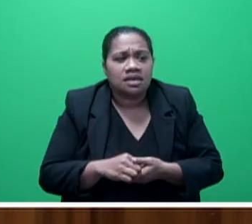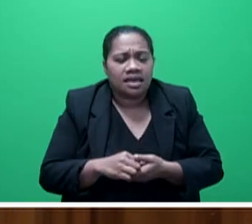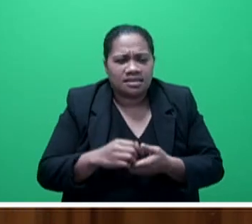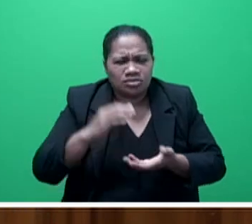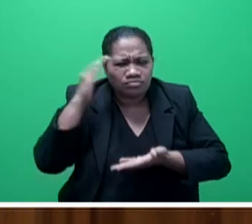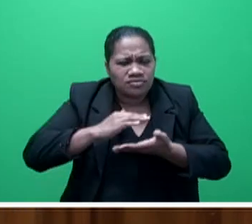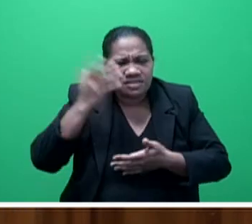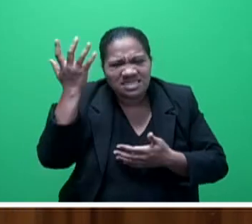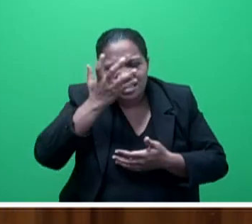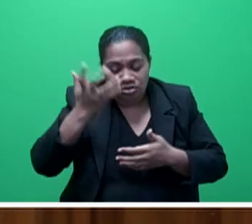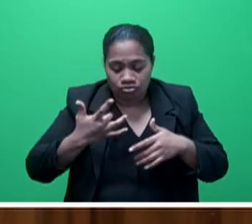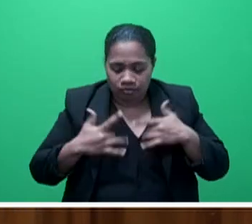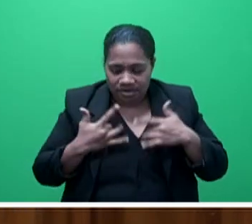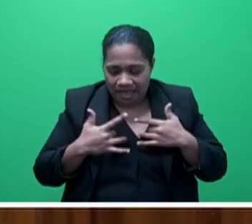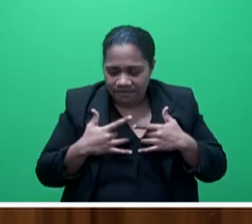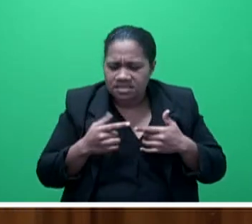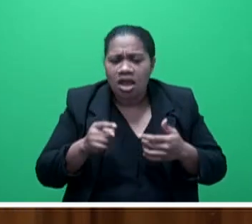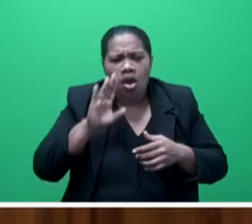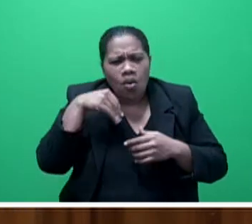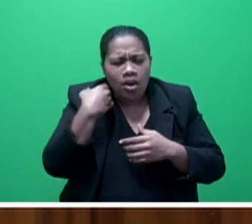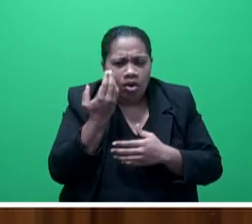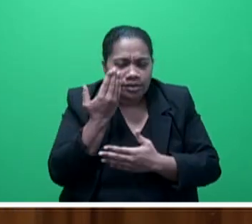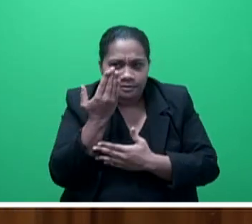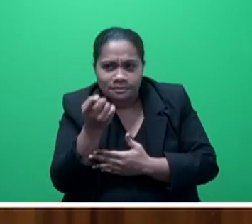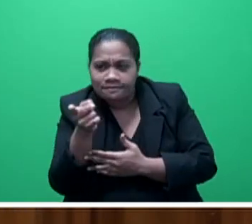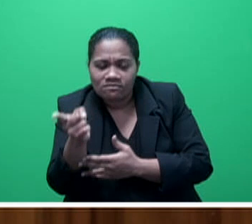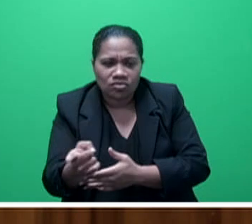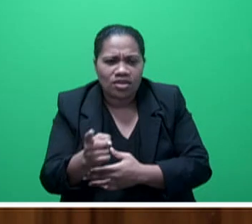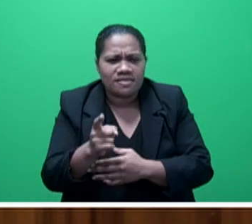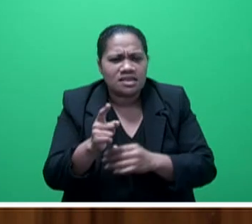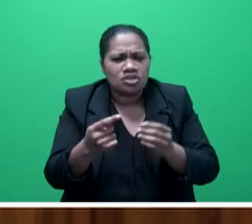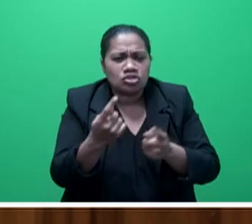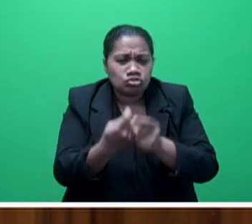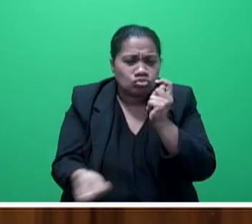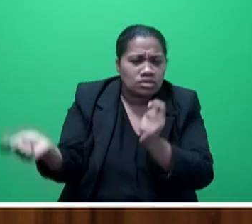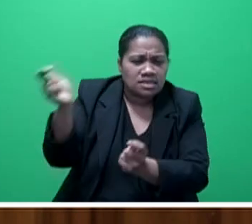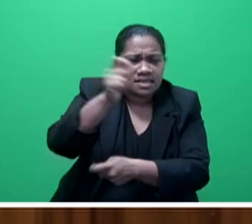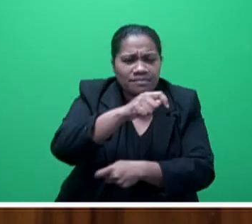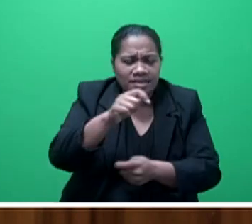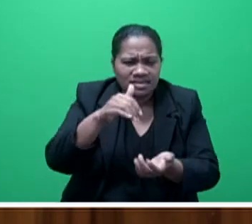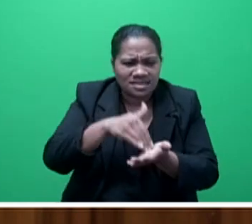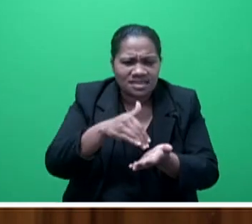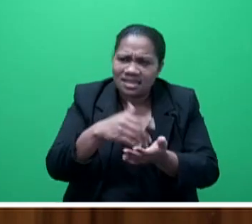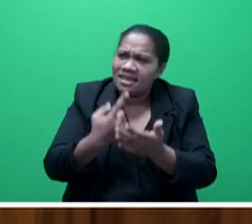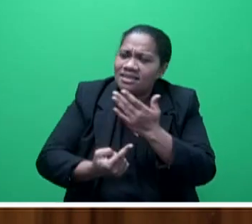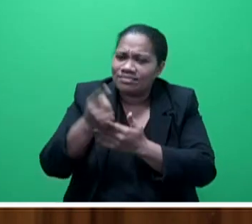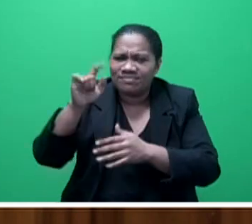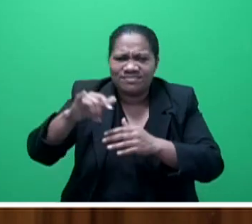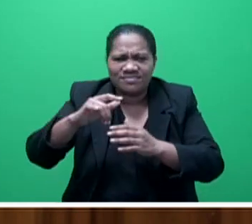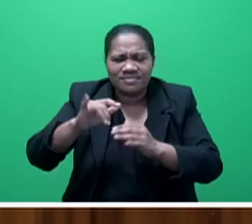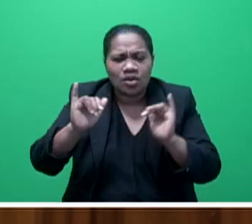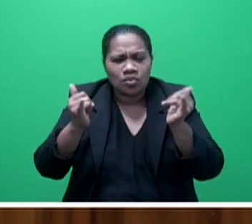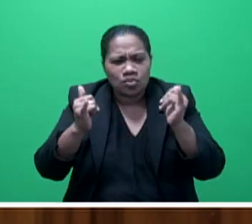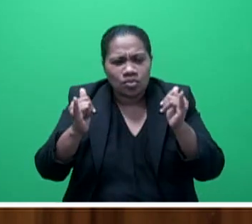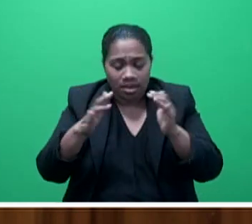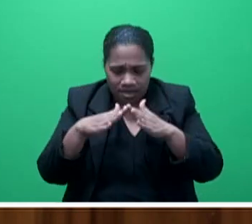lives. We have always relied on the Tsunami Warning Center based in Hawaii, but have now set aside funds to enhance our seismic equipment